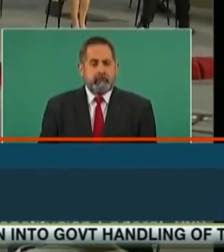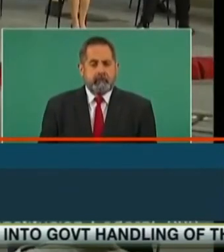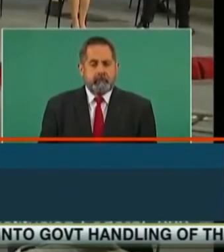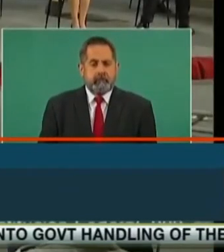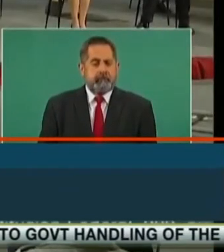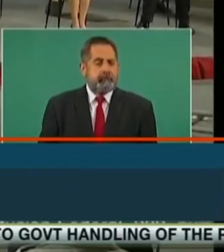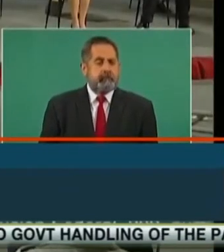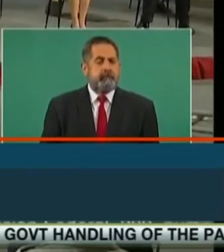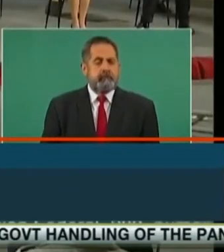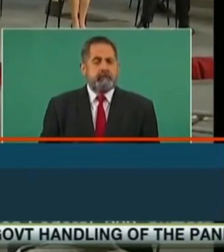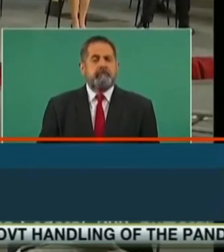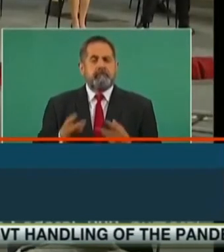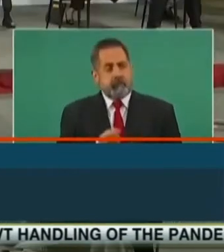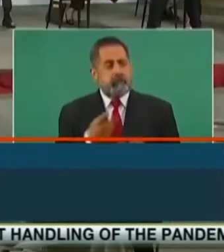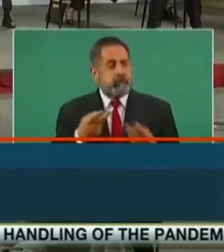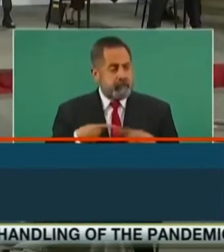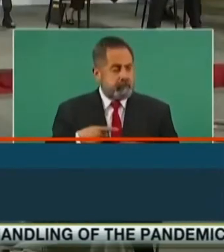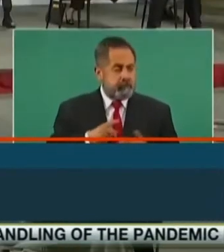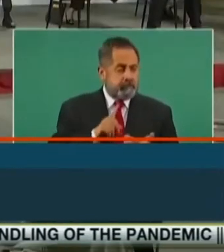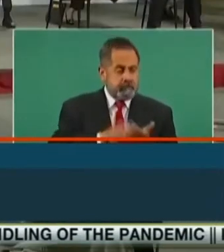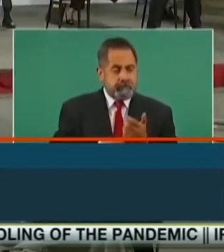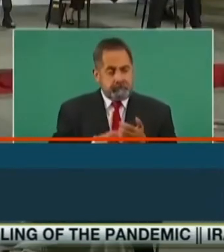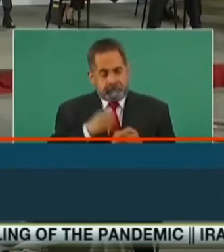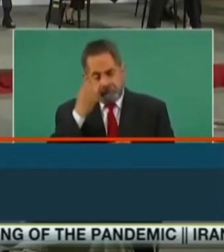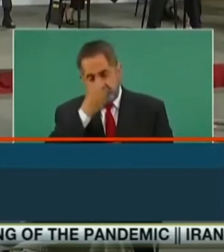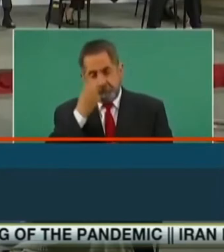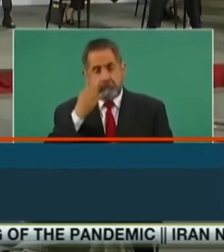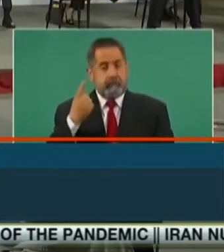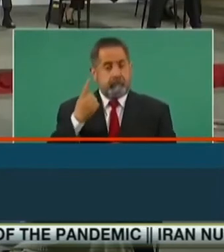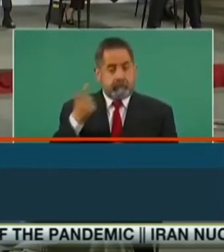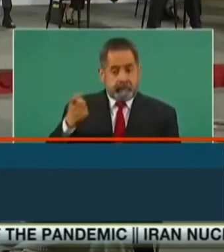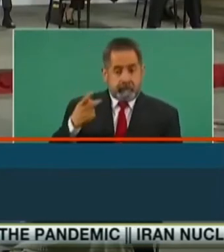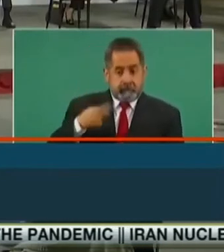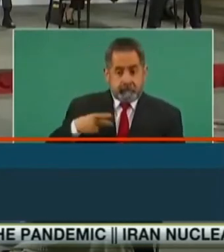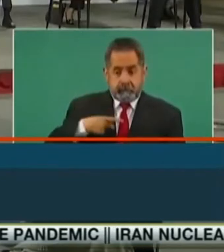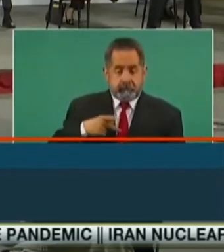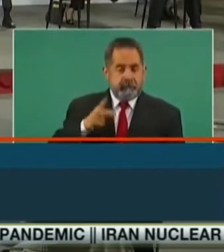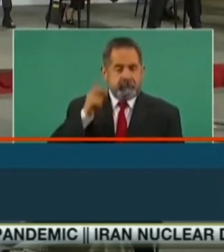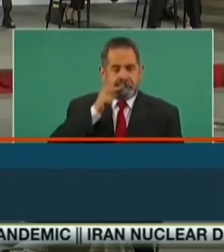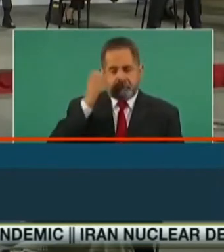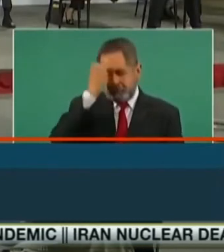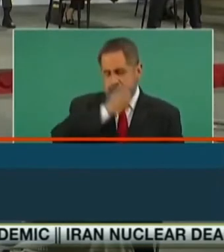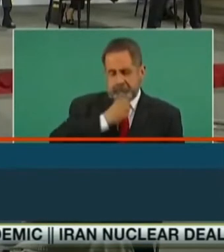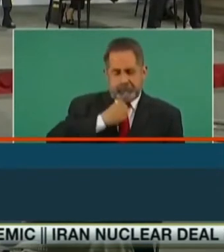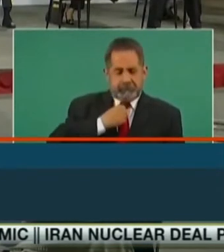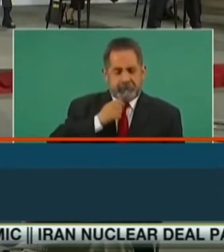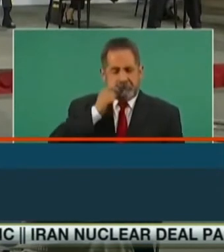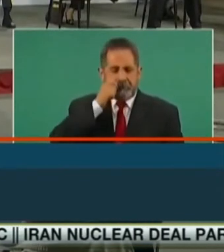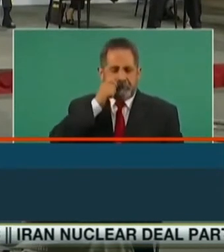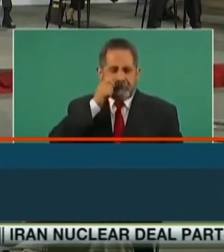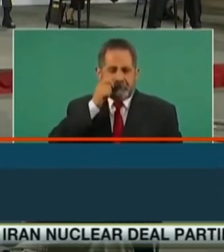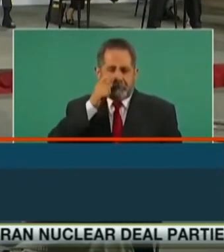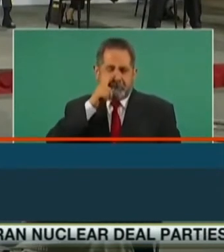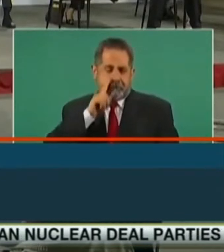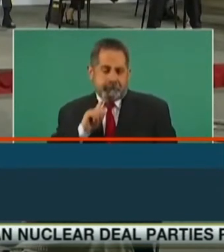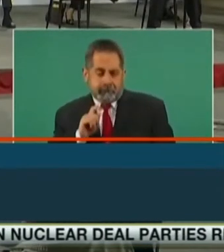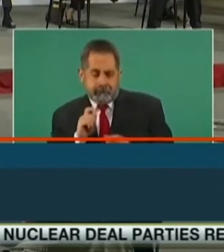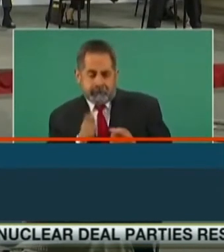and hospitalizations. Out of 100 people who get tested for COVID in Mexico City, today we are